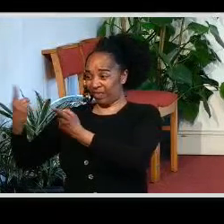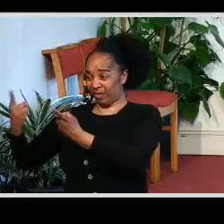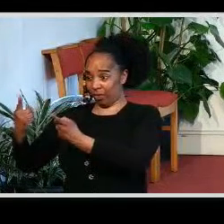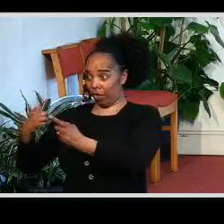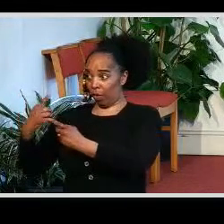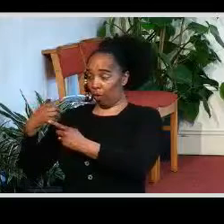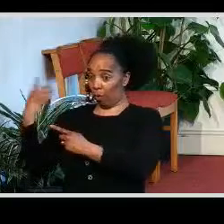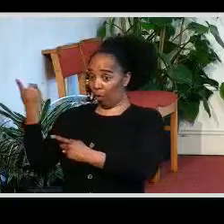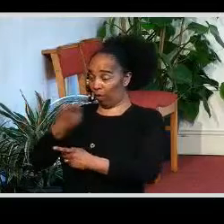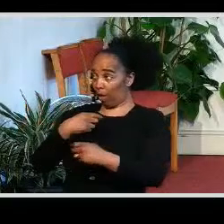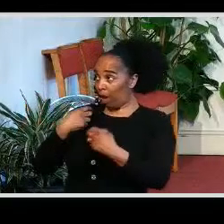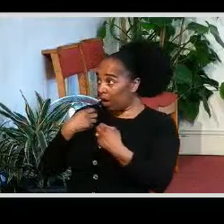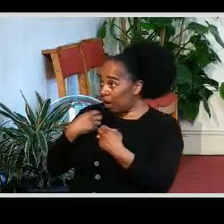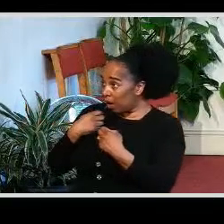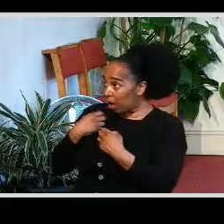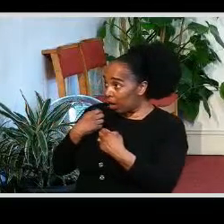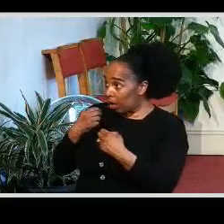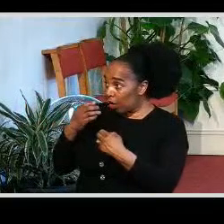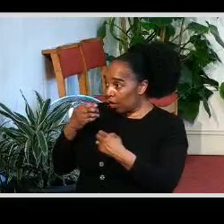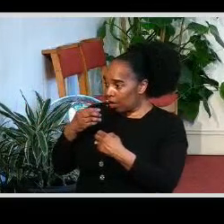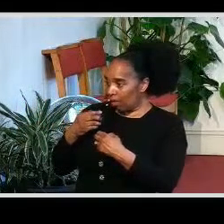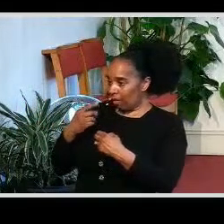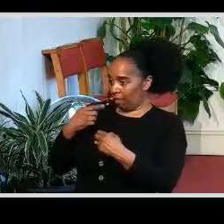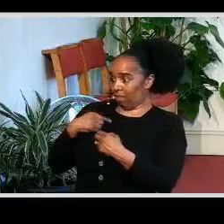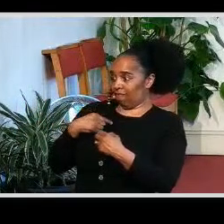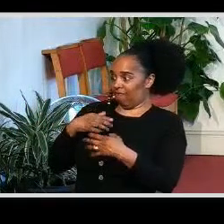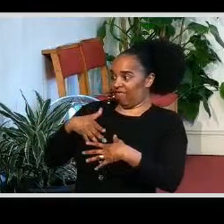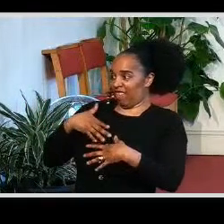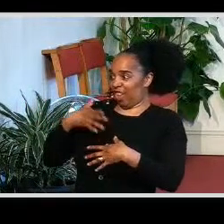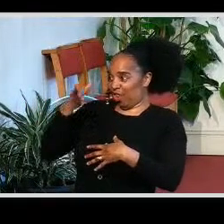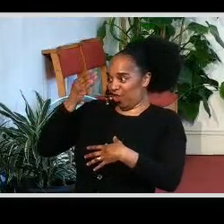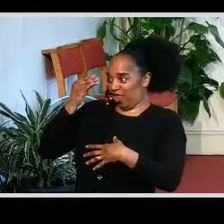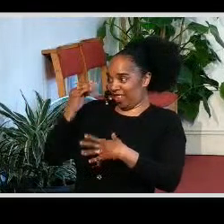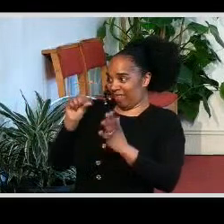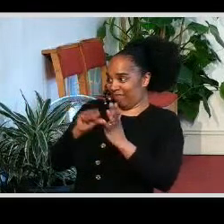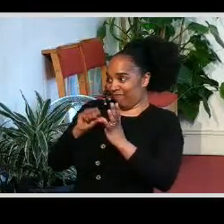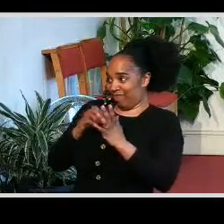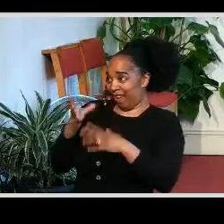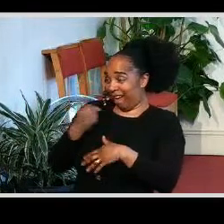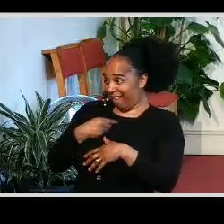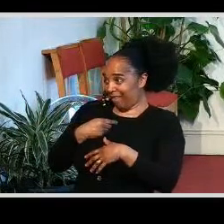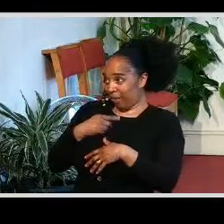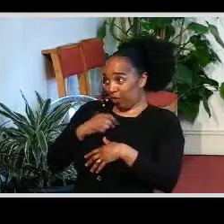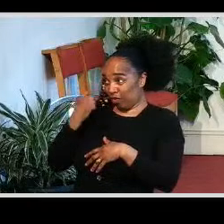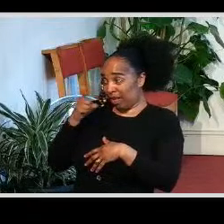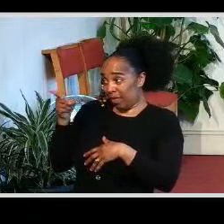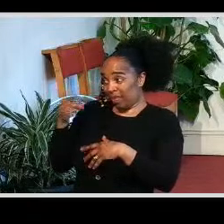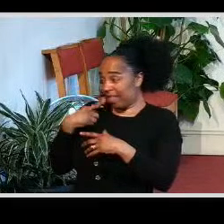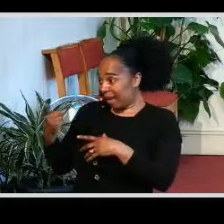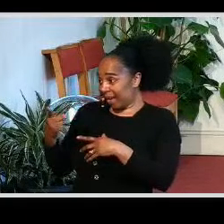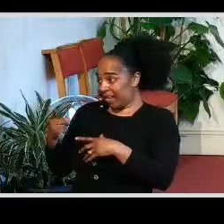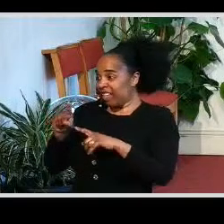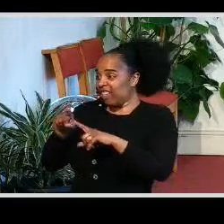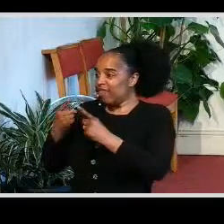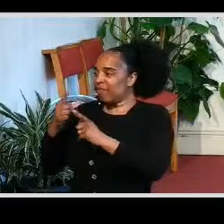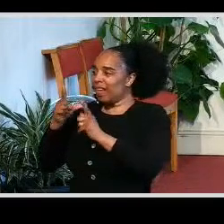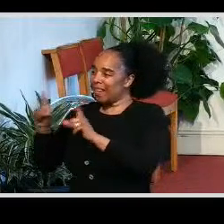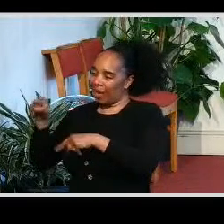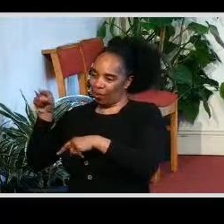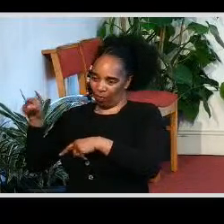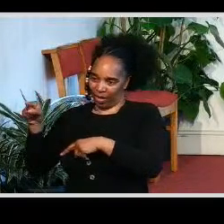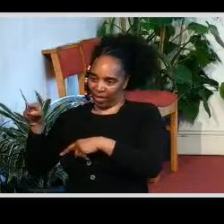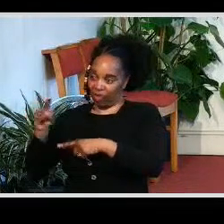will all appear as though we've got learning disabilities. We won't understand what they're saying. We won't be able to